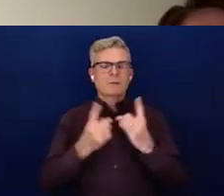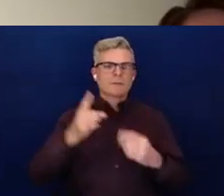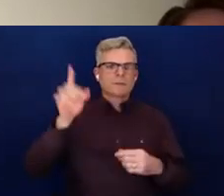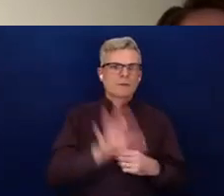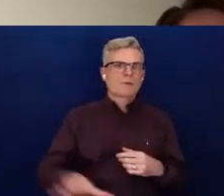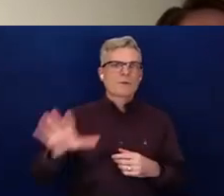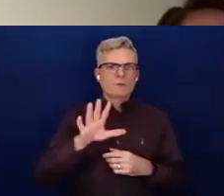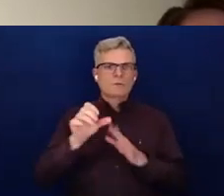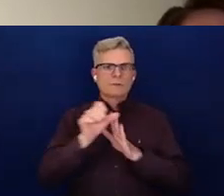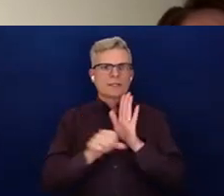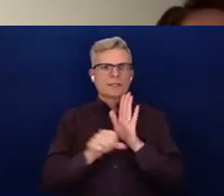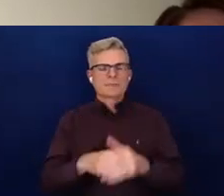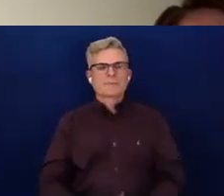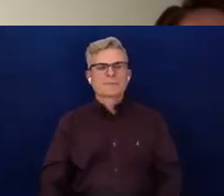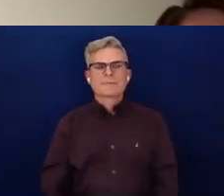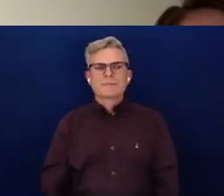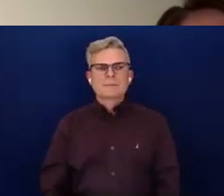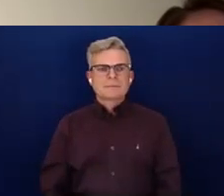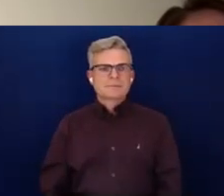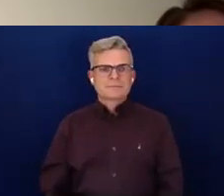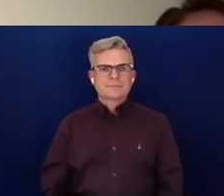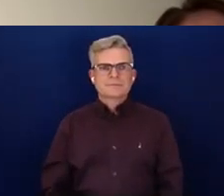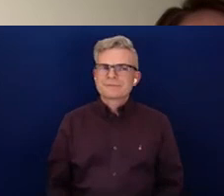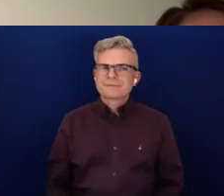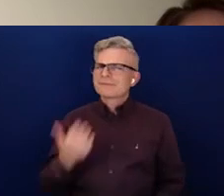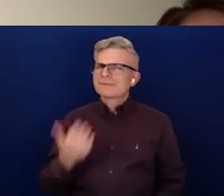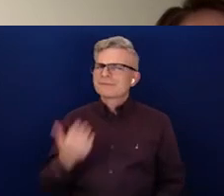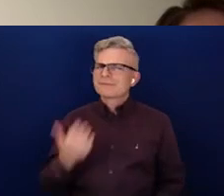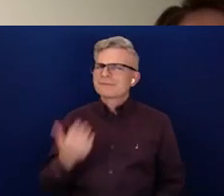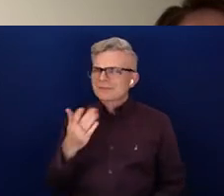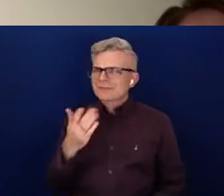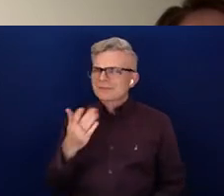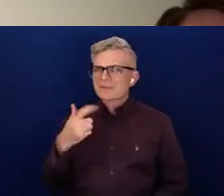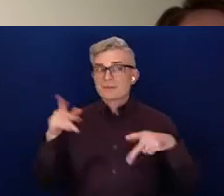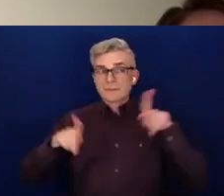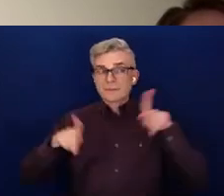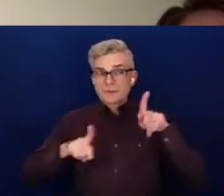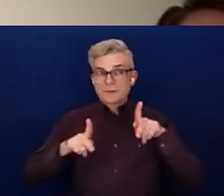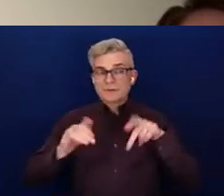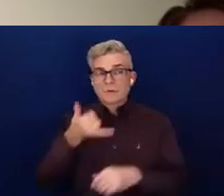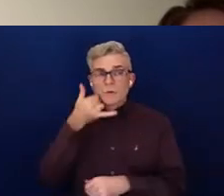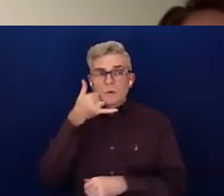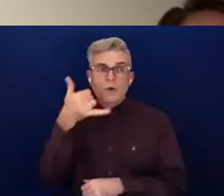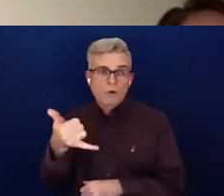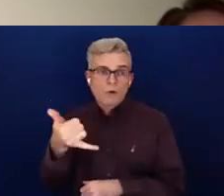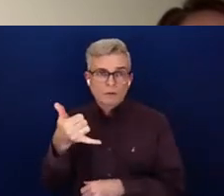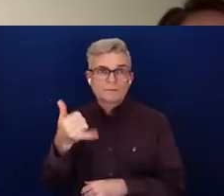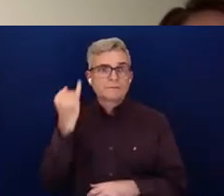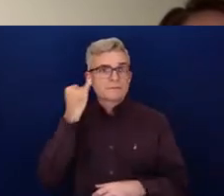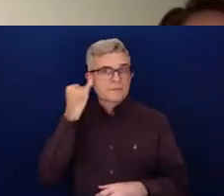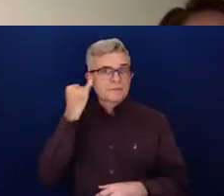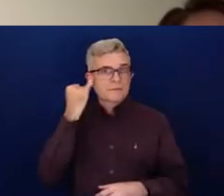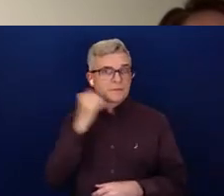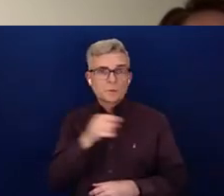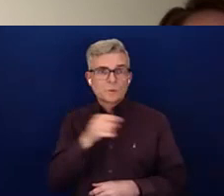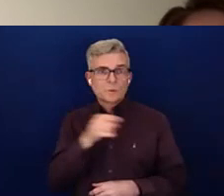Thank you so much. We have some folks on the phone. If you would like to raise your hand on the phone,